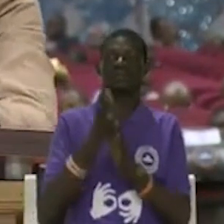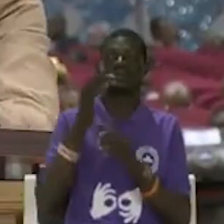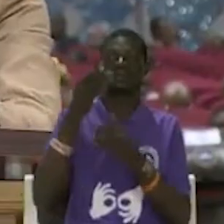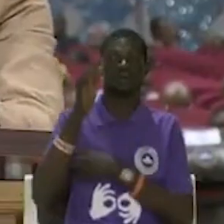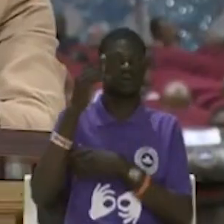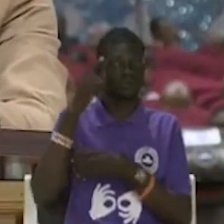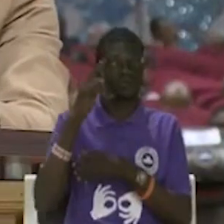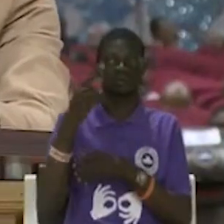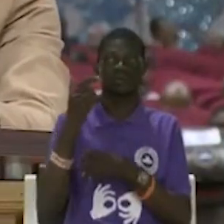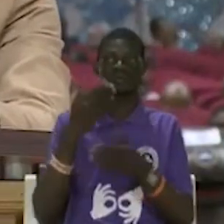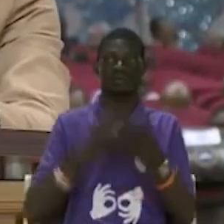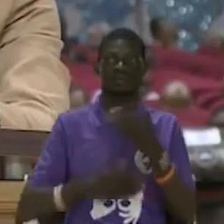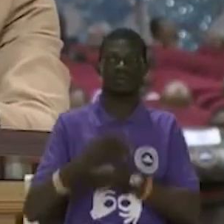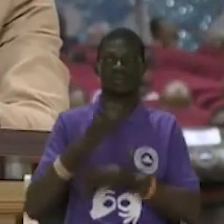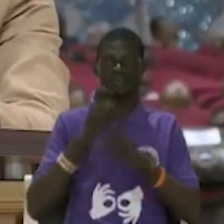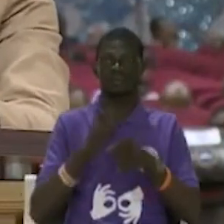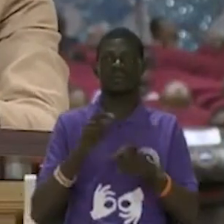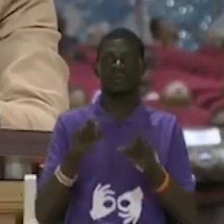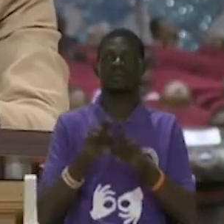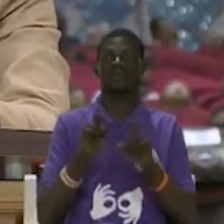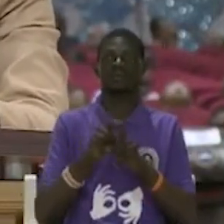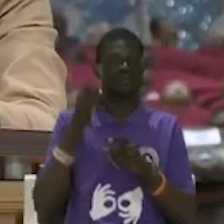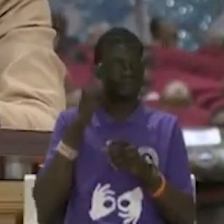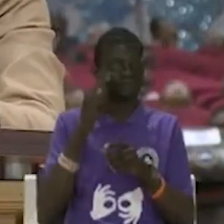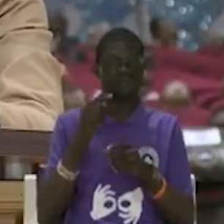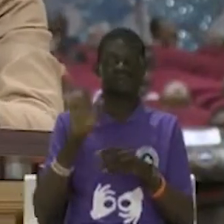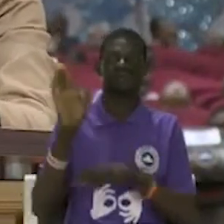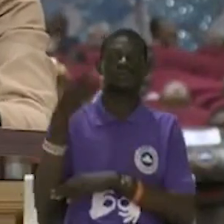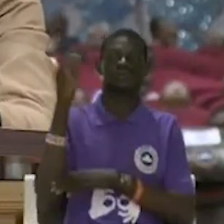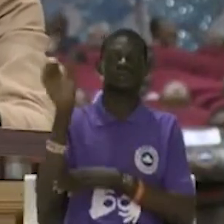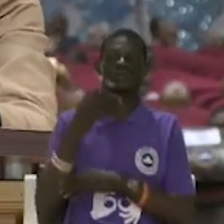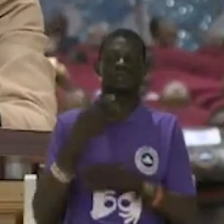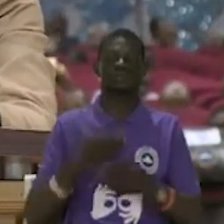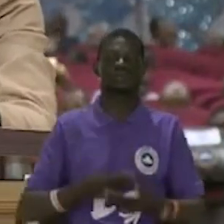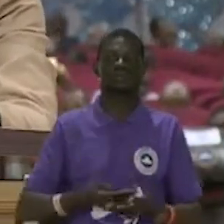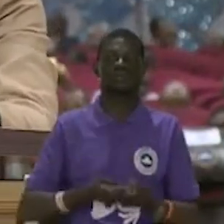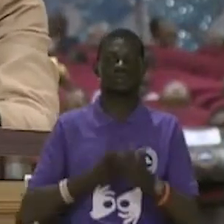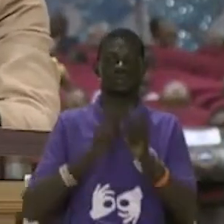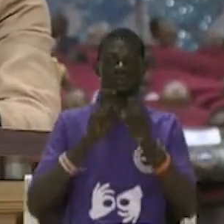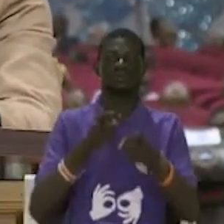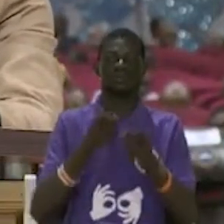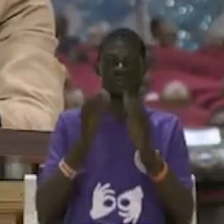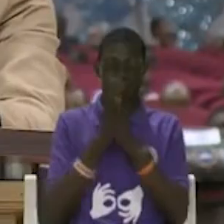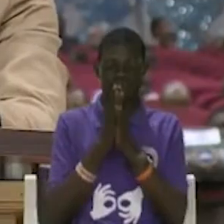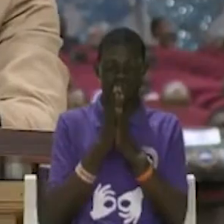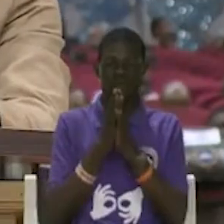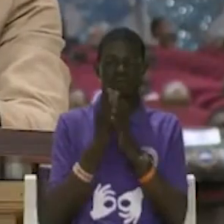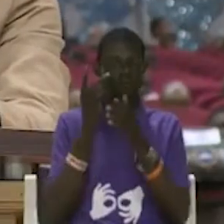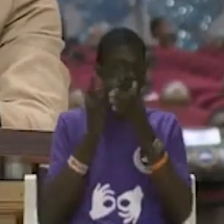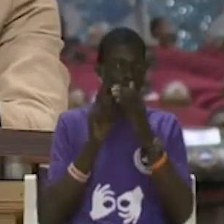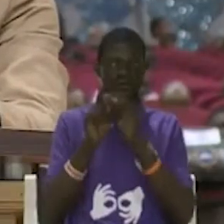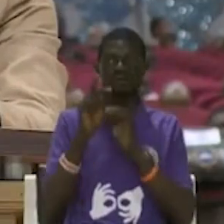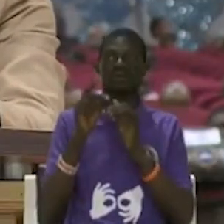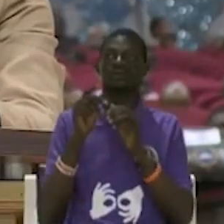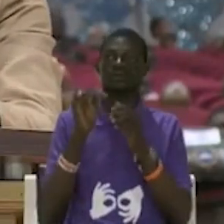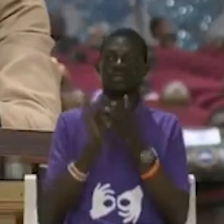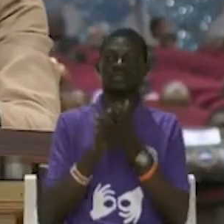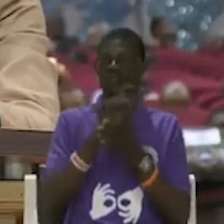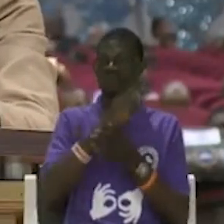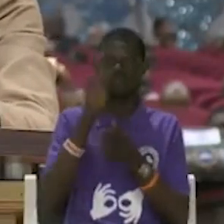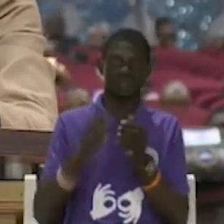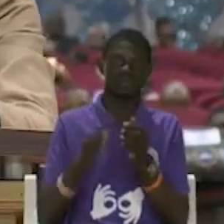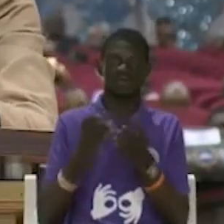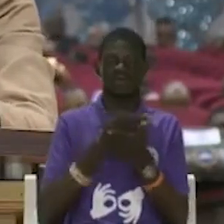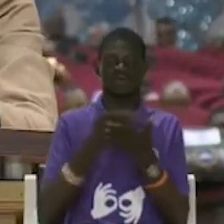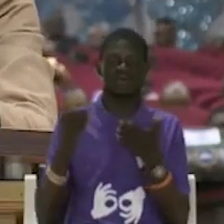a birthday gift and also for Christmas presents. He also spoke a word of prophecy that you will never